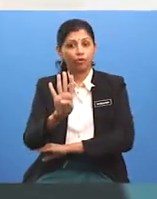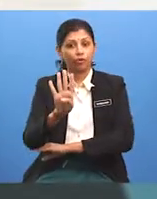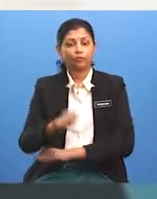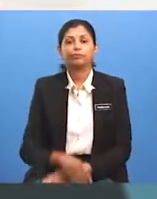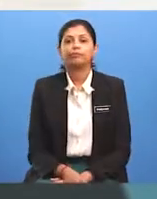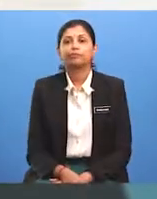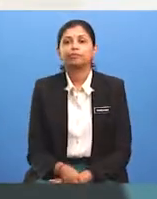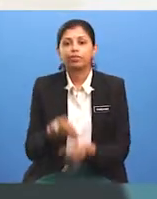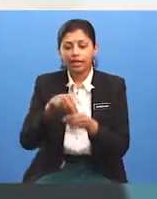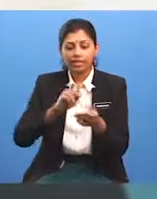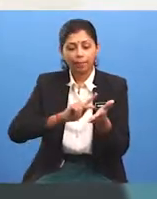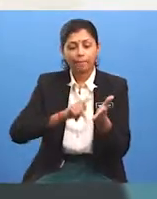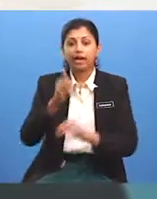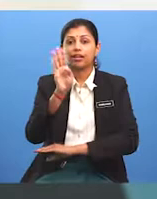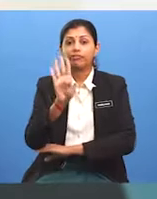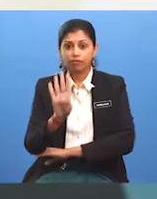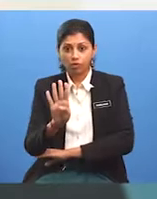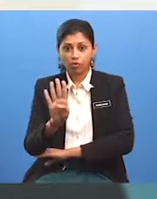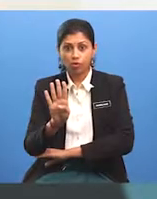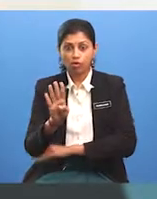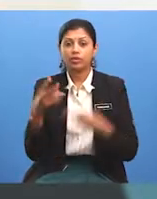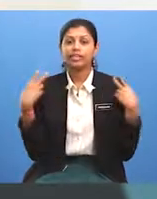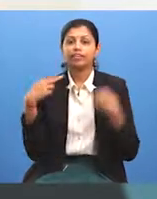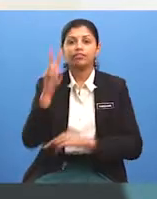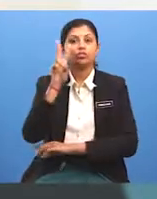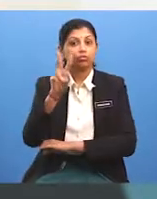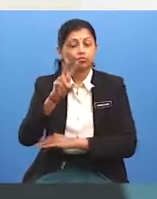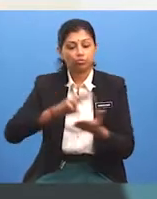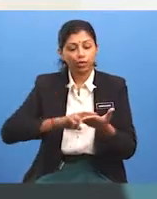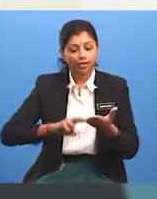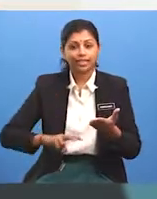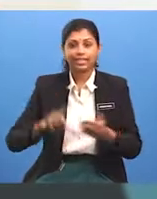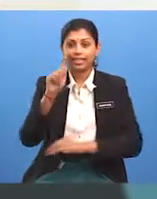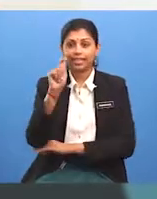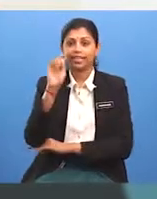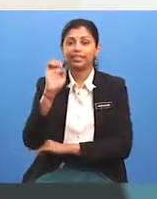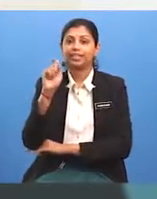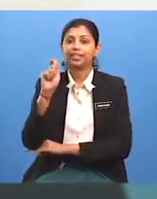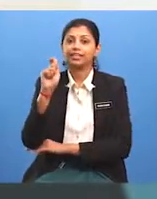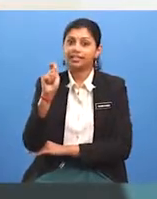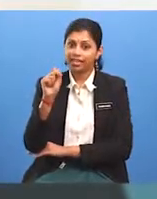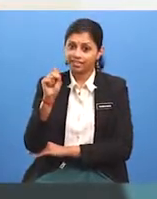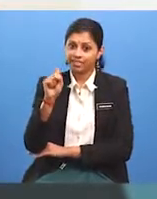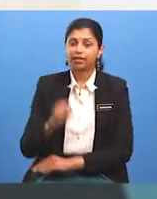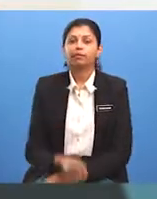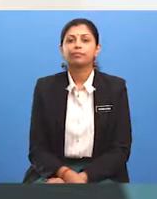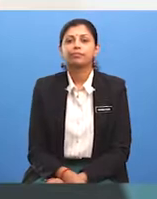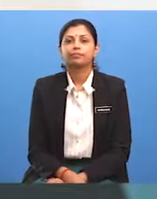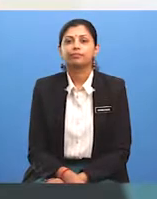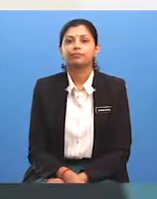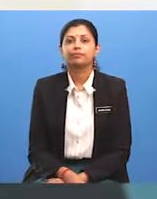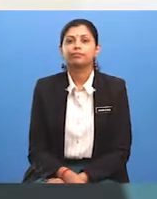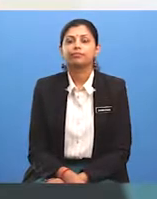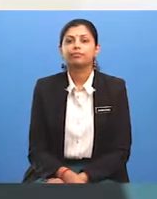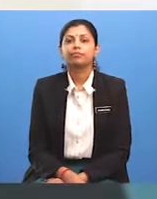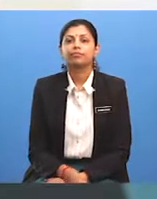this part, there are 2 reading tags, whereby you will be given